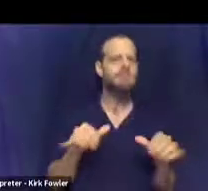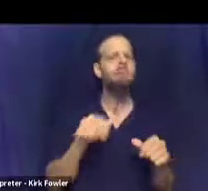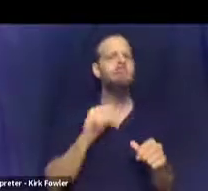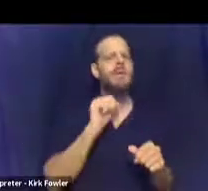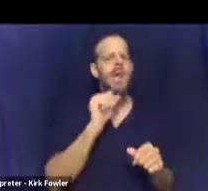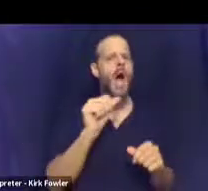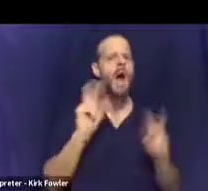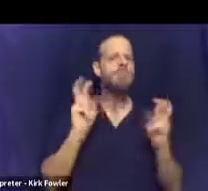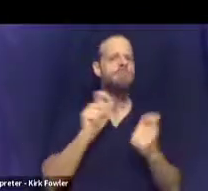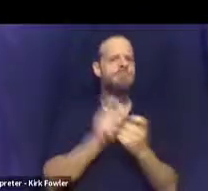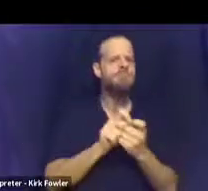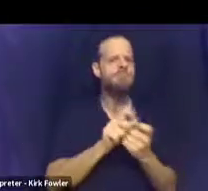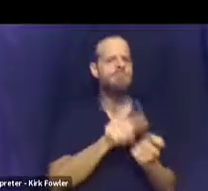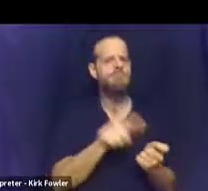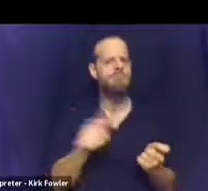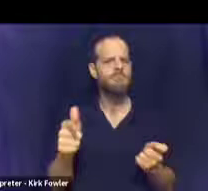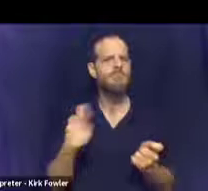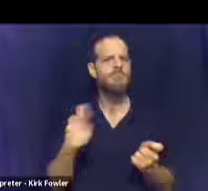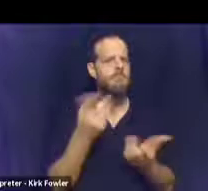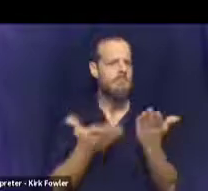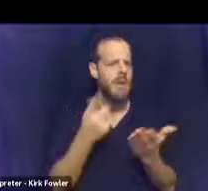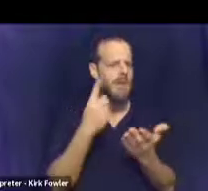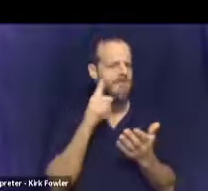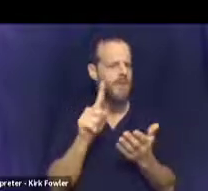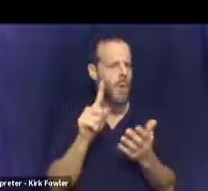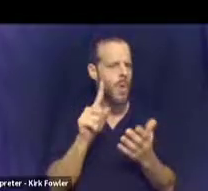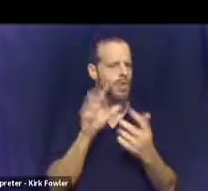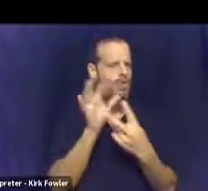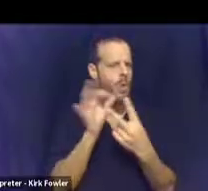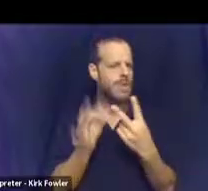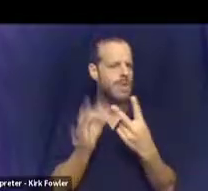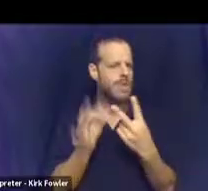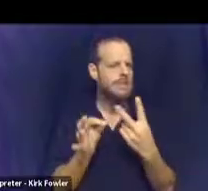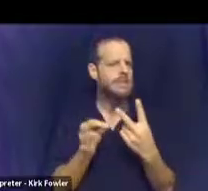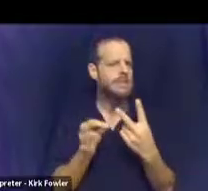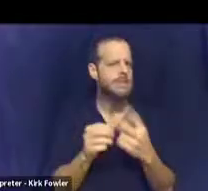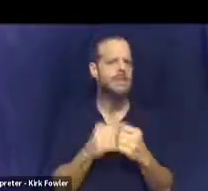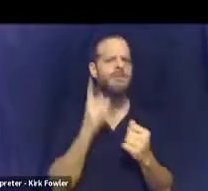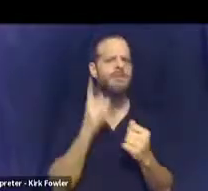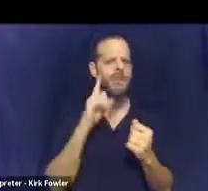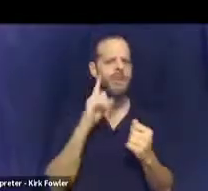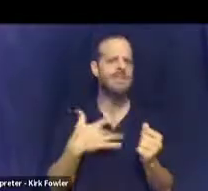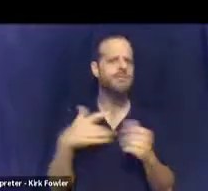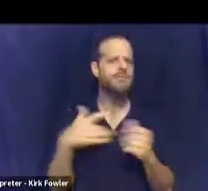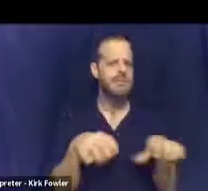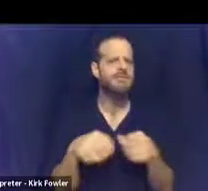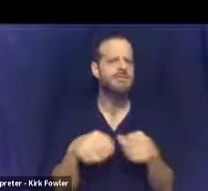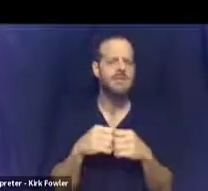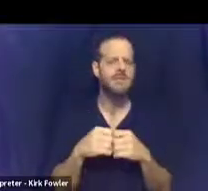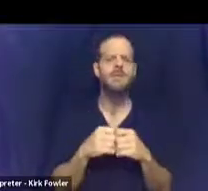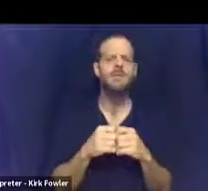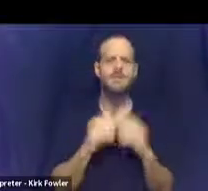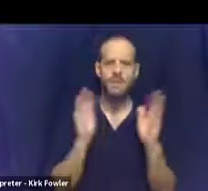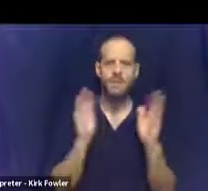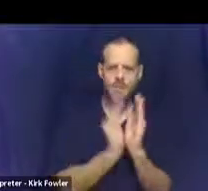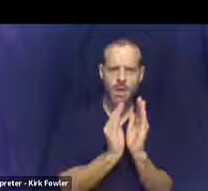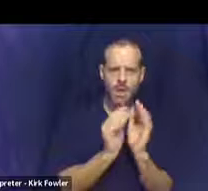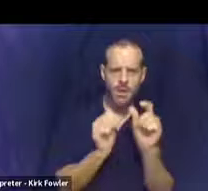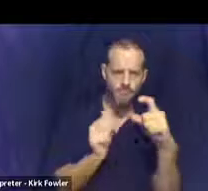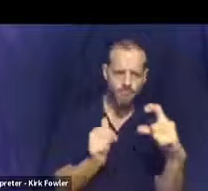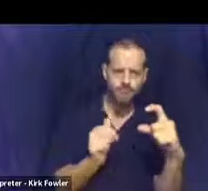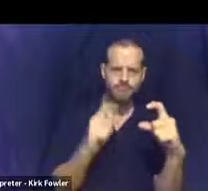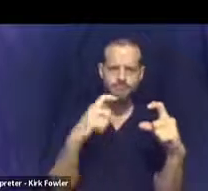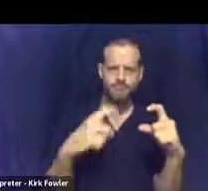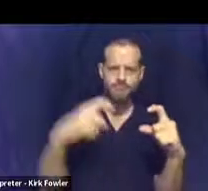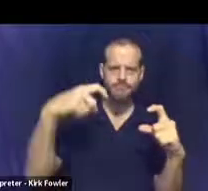maybe for choice making for some sensory activities. So we've got some smaller symbols. They're on one of those just little carabiner